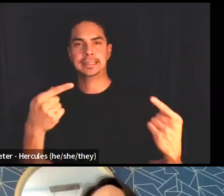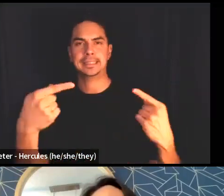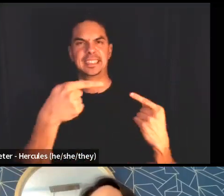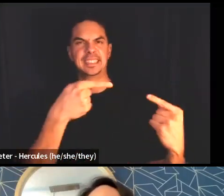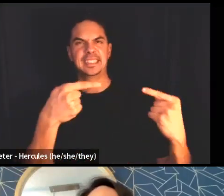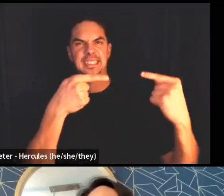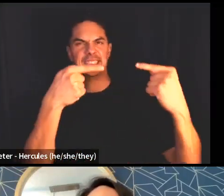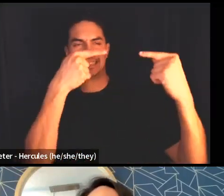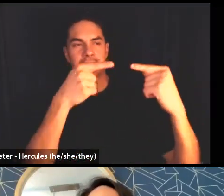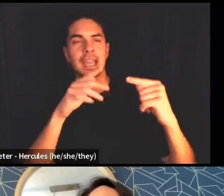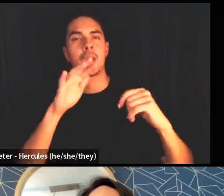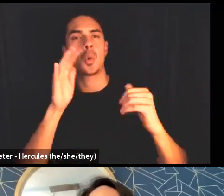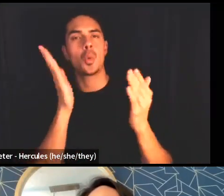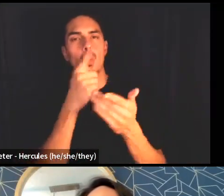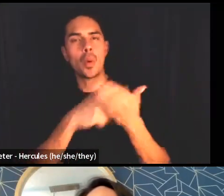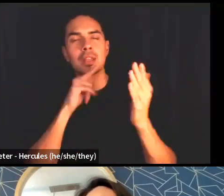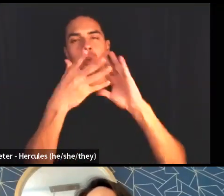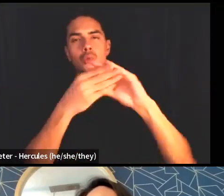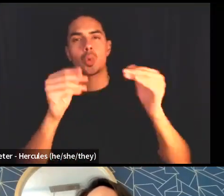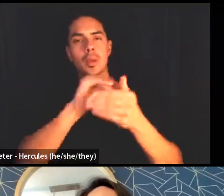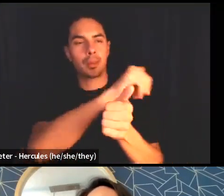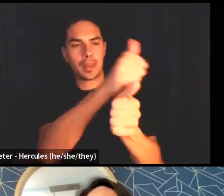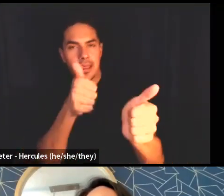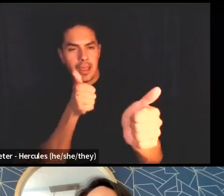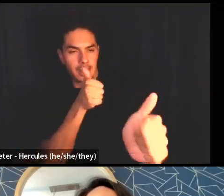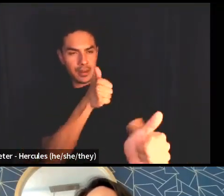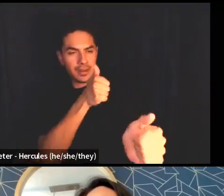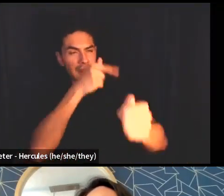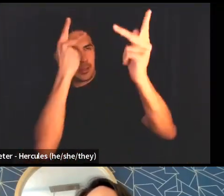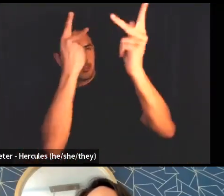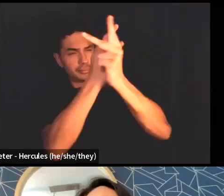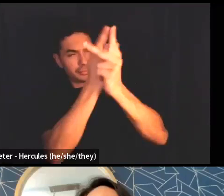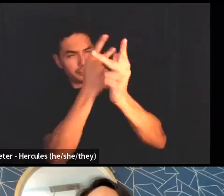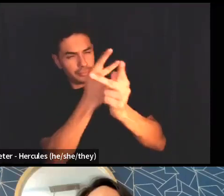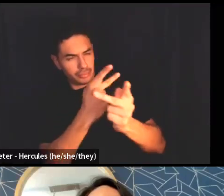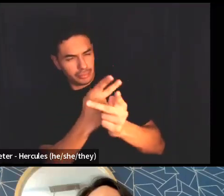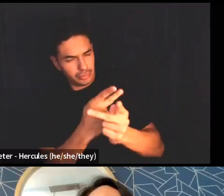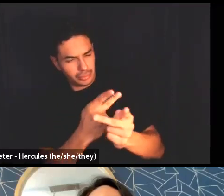can we take the time to figure out what it is so we can interrupt it?